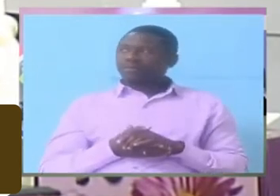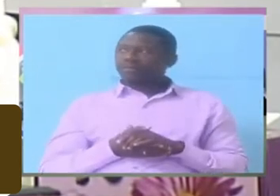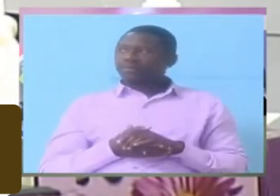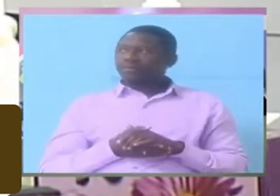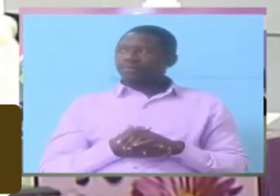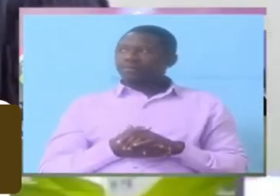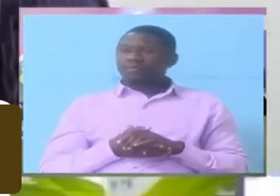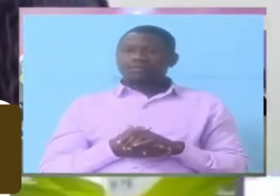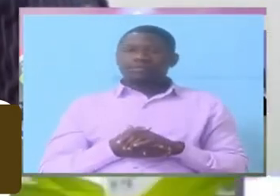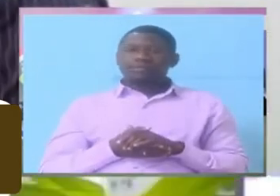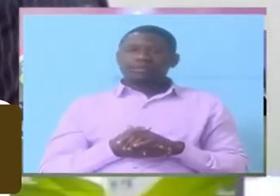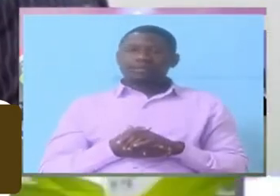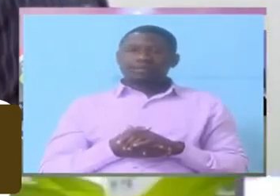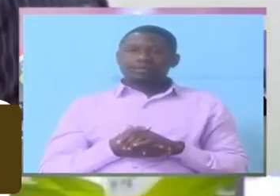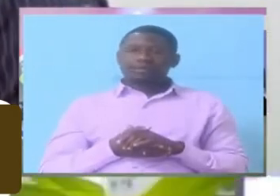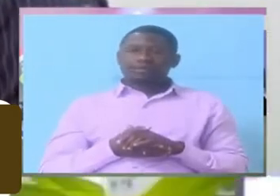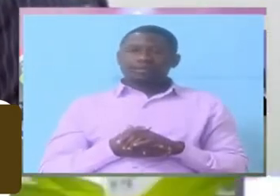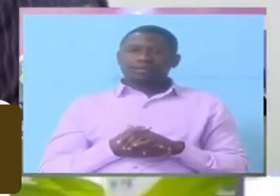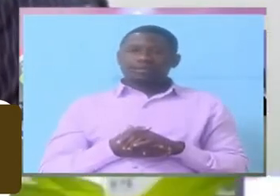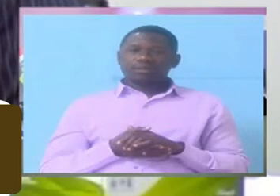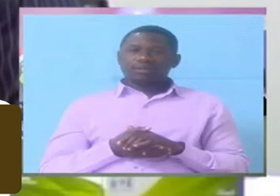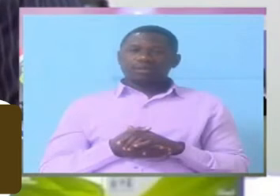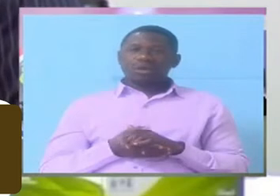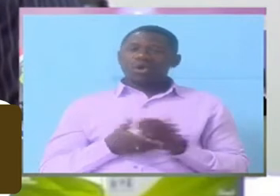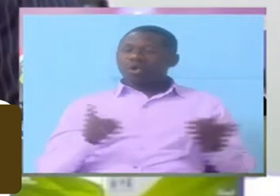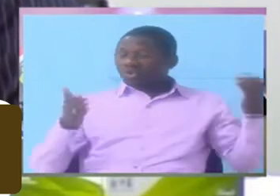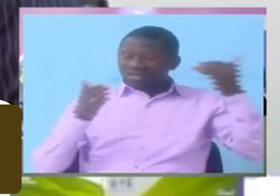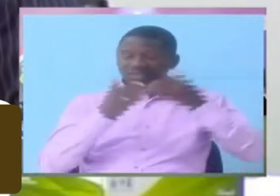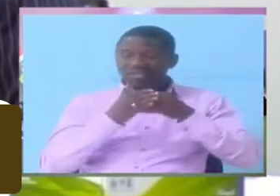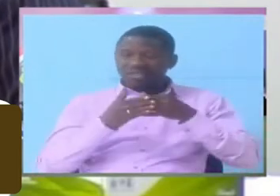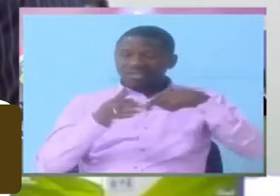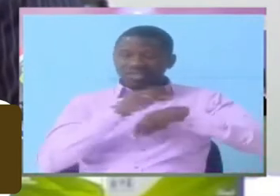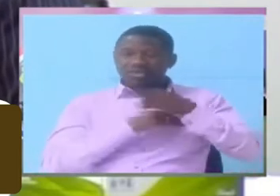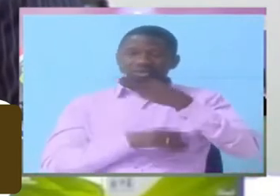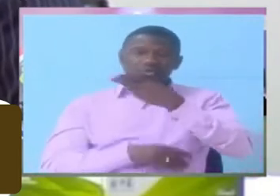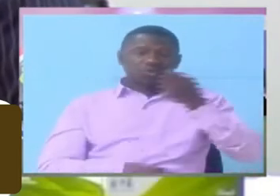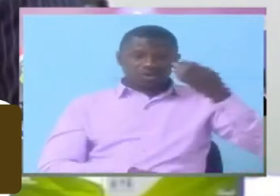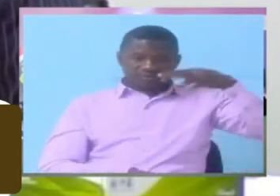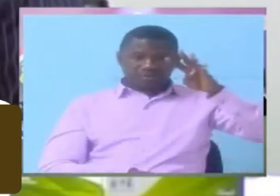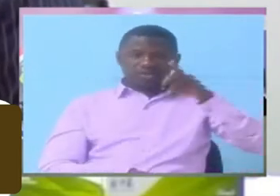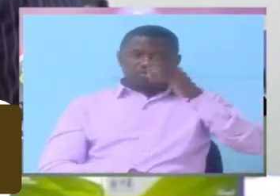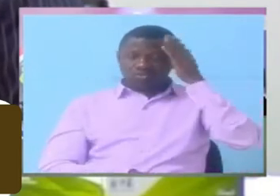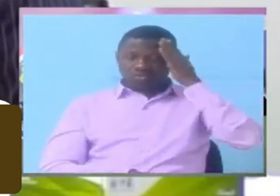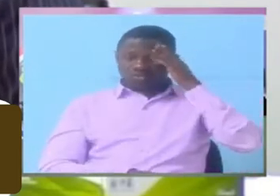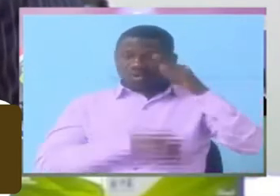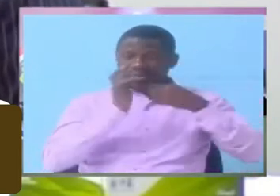Mike, as recent as 2014. 2014 wa ron kono le yalo. Ah, wo ma fang lalom.